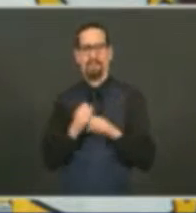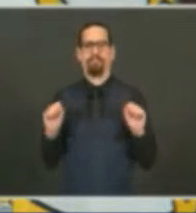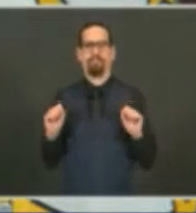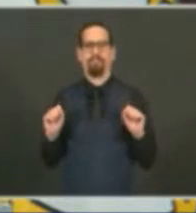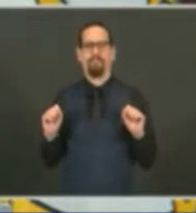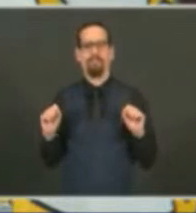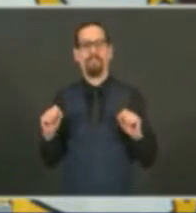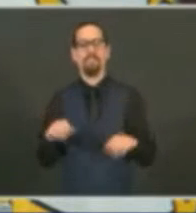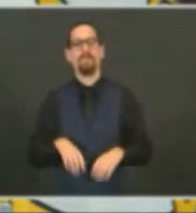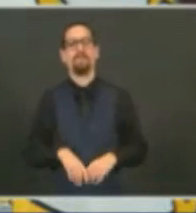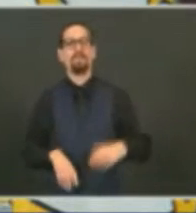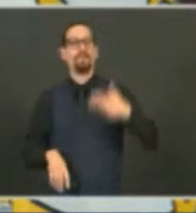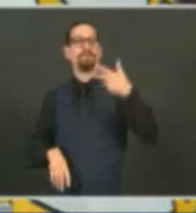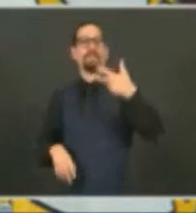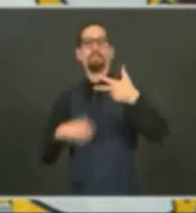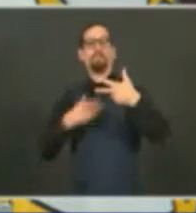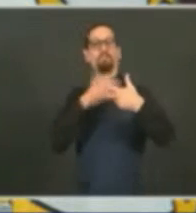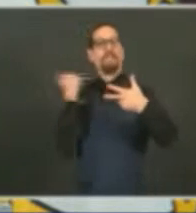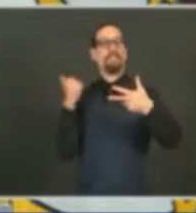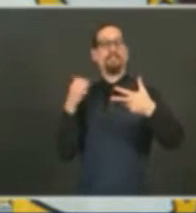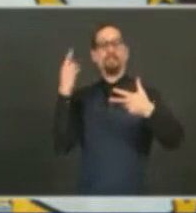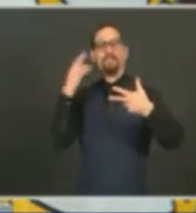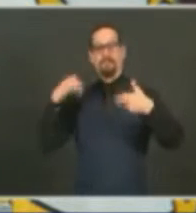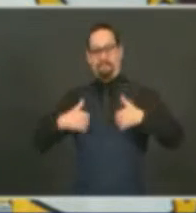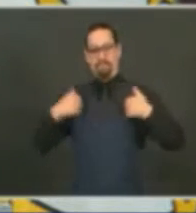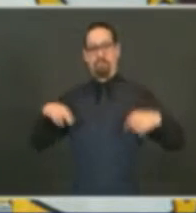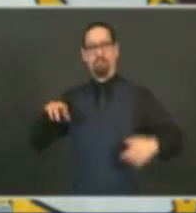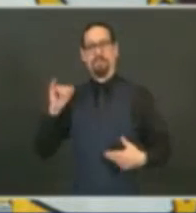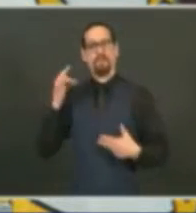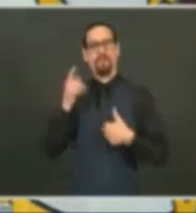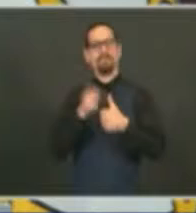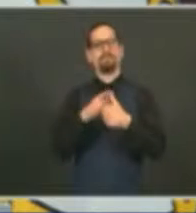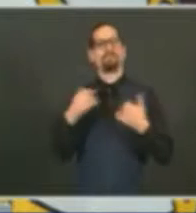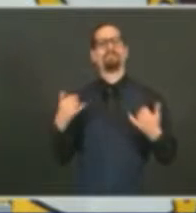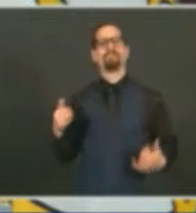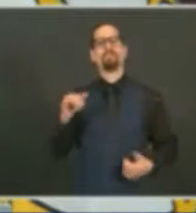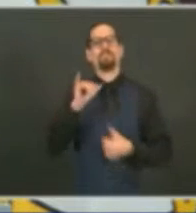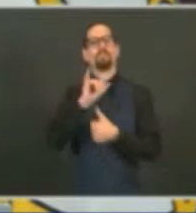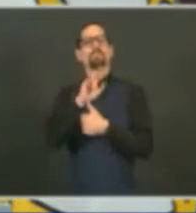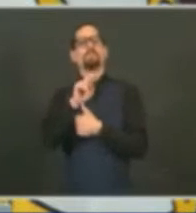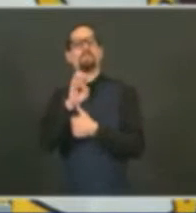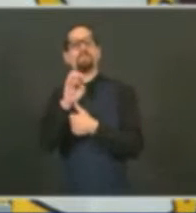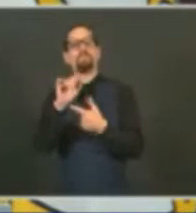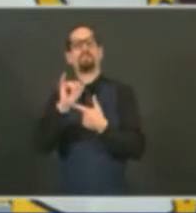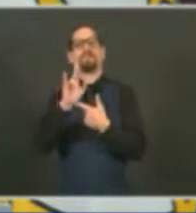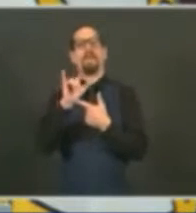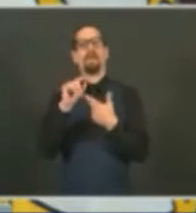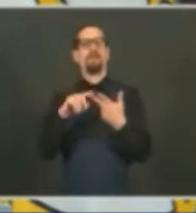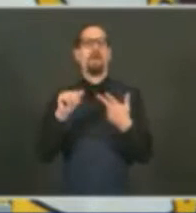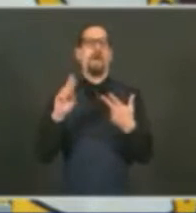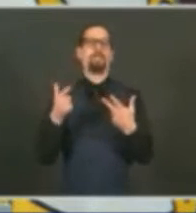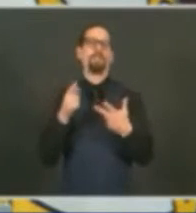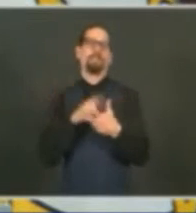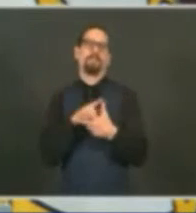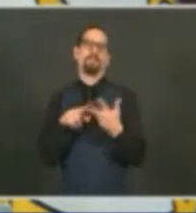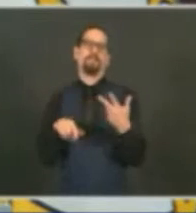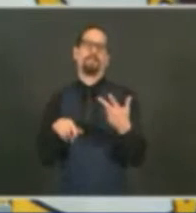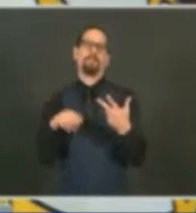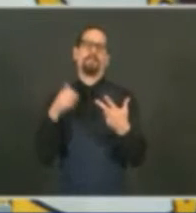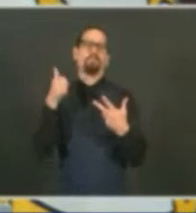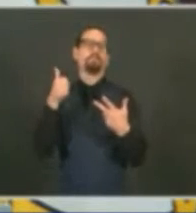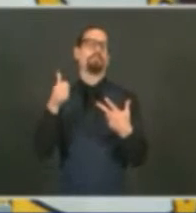Rhode Island are June, July, and August. I happen to think every month's nice, but it is true. June, July, and August are pretty great in Rhode